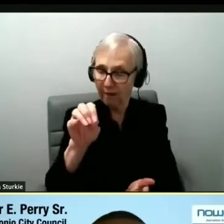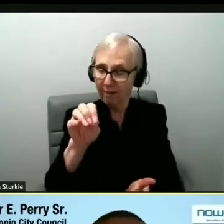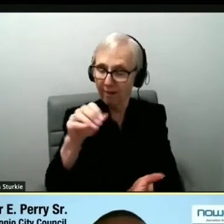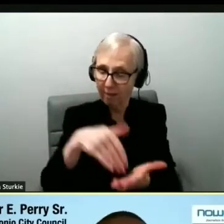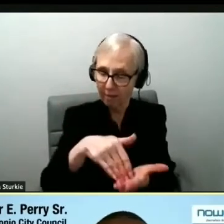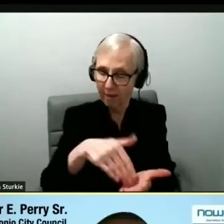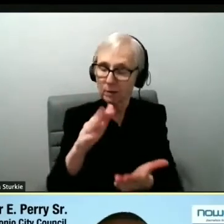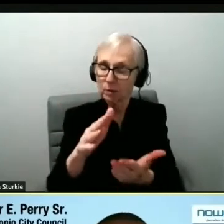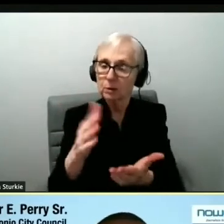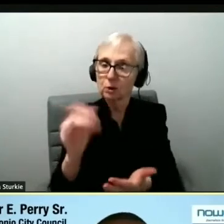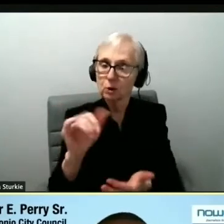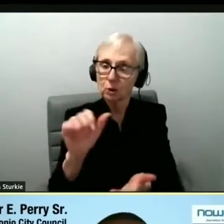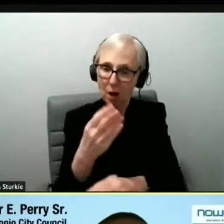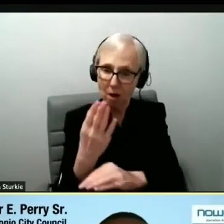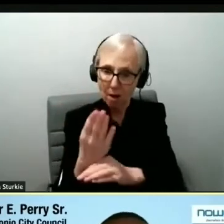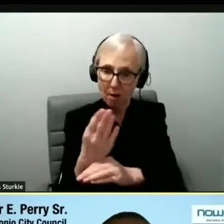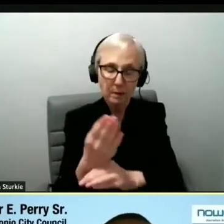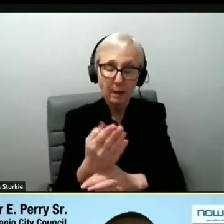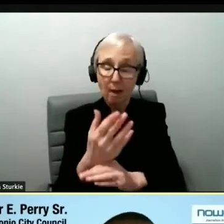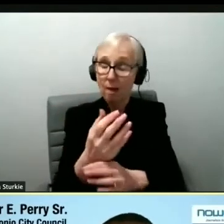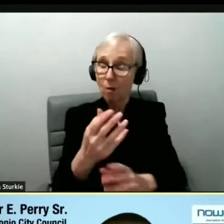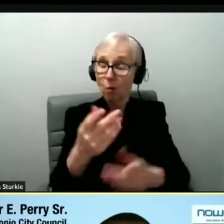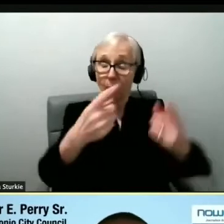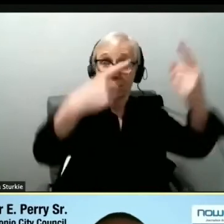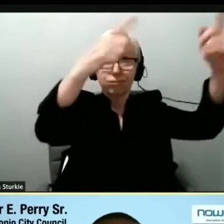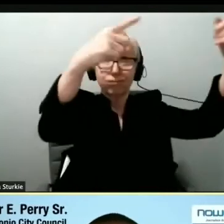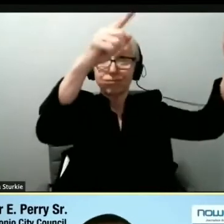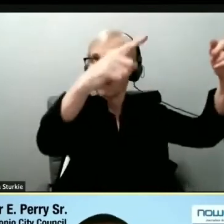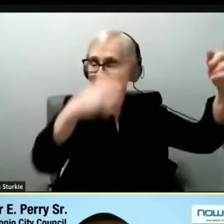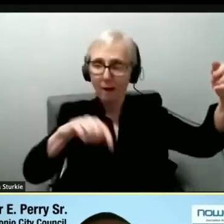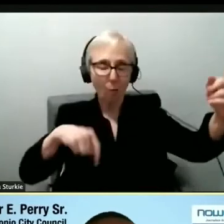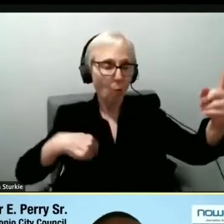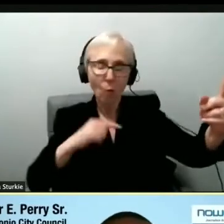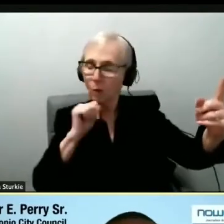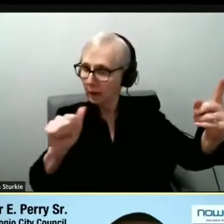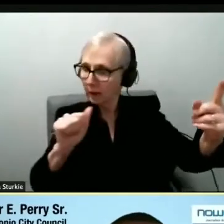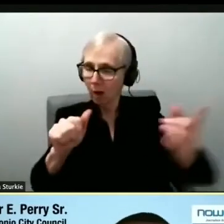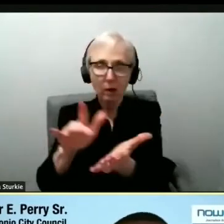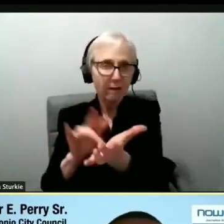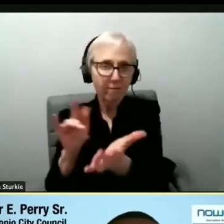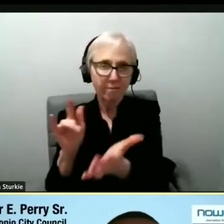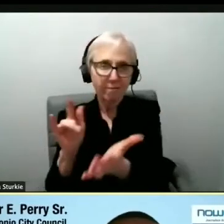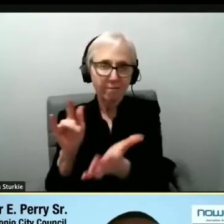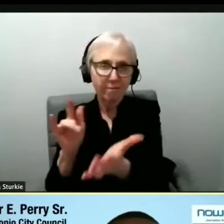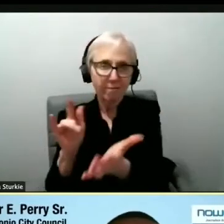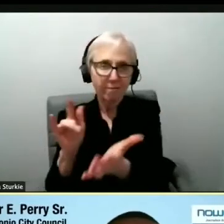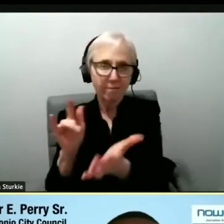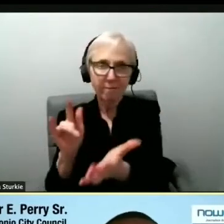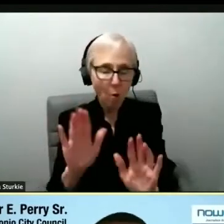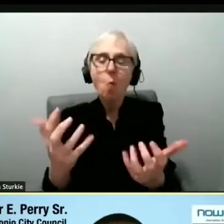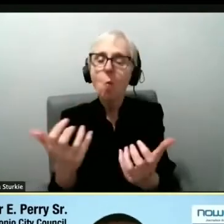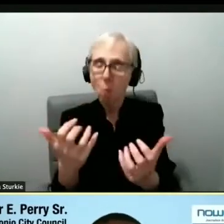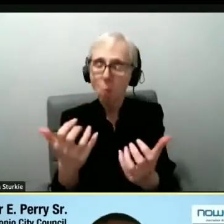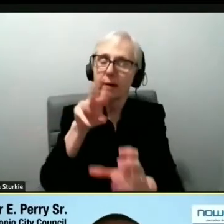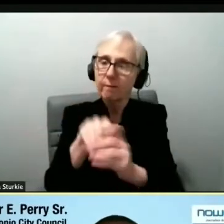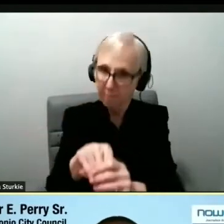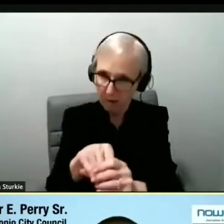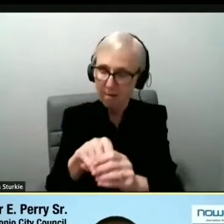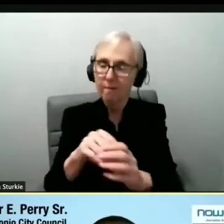boom happen, and this district is not in place to take advantage of this. So I want your vote. My name is Walter Perry, and I'll see you on April